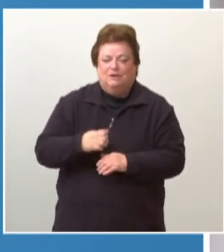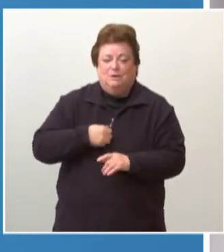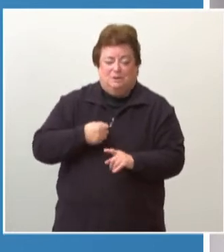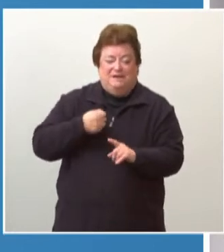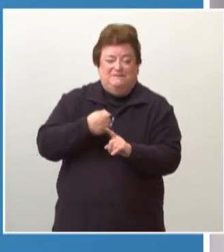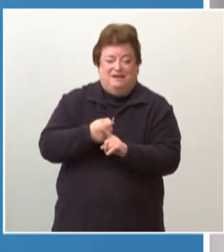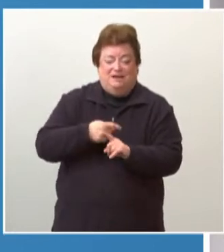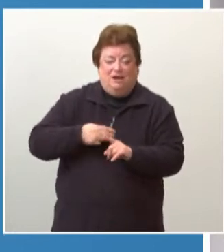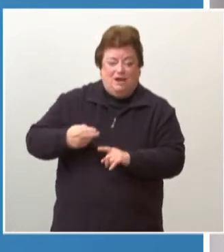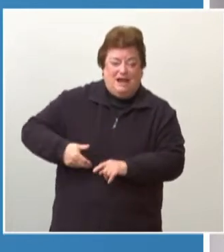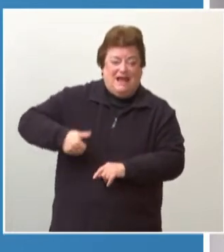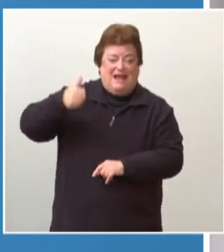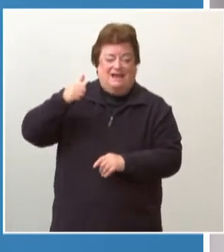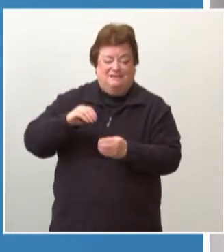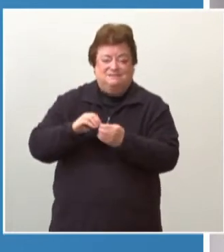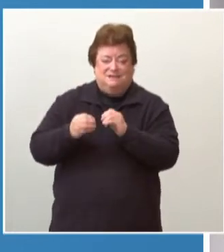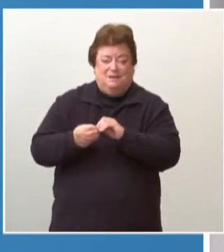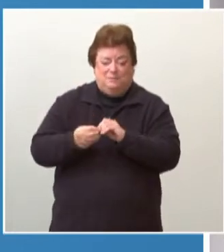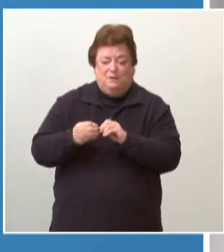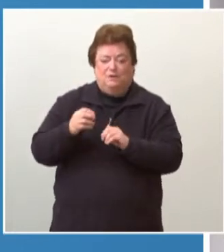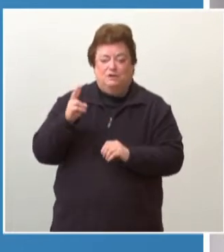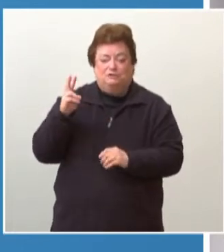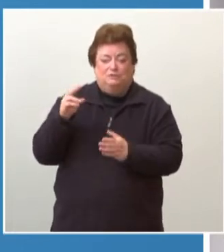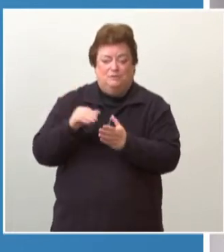weekly case total last week, which was